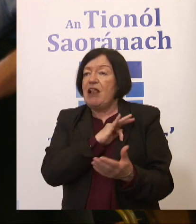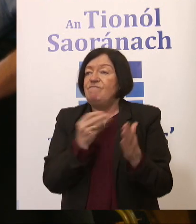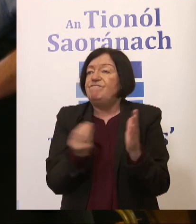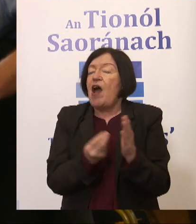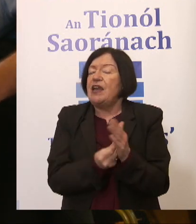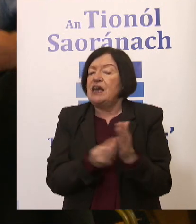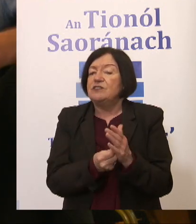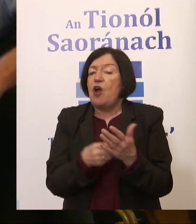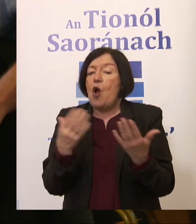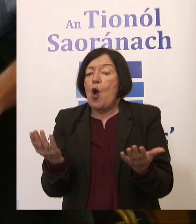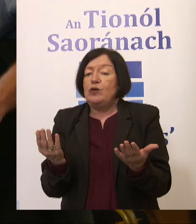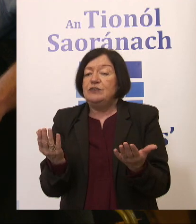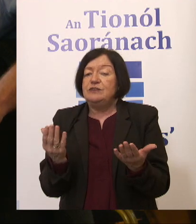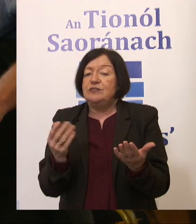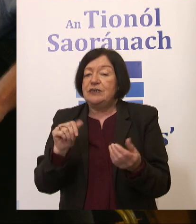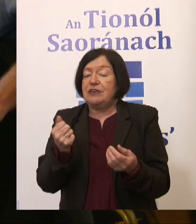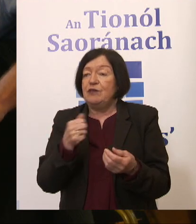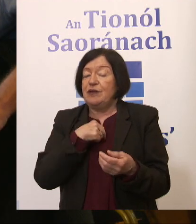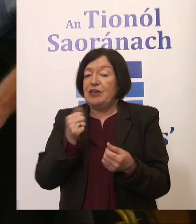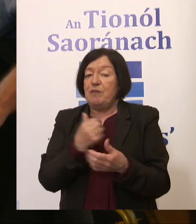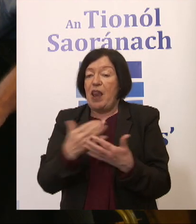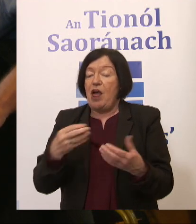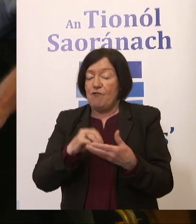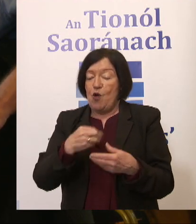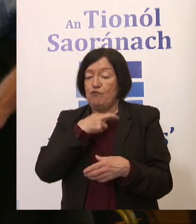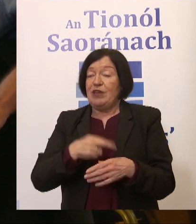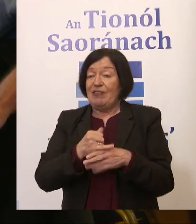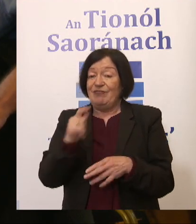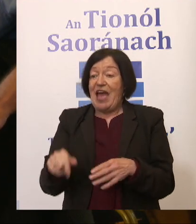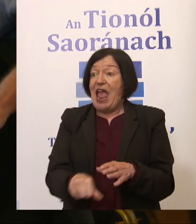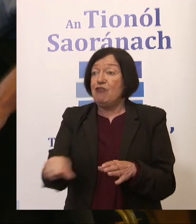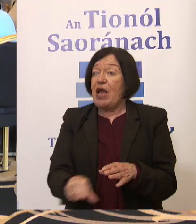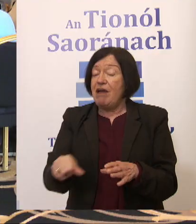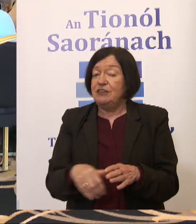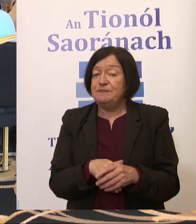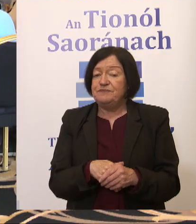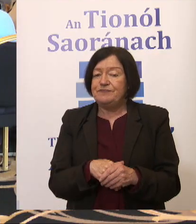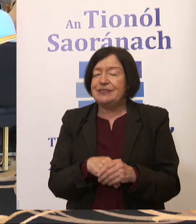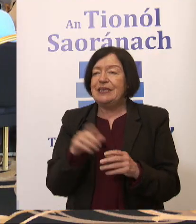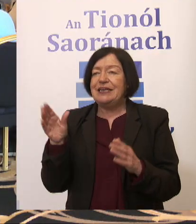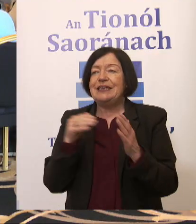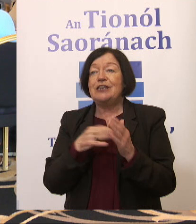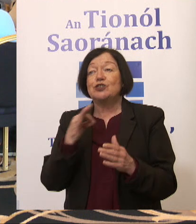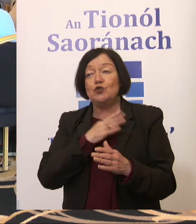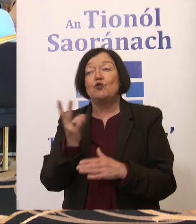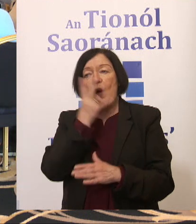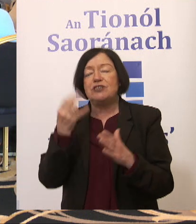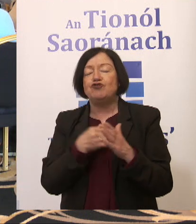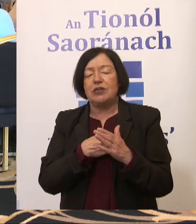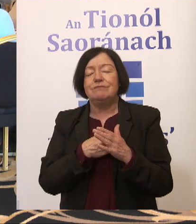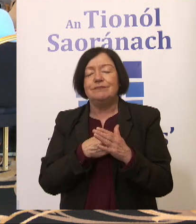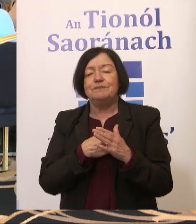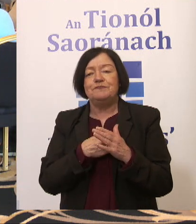self-financing, or would keep a lot of their own wealth within that constituency? Yeah, it's a really good question.